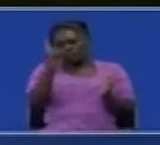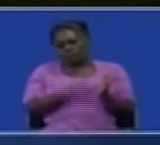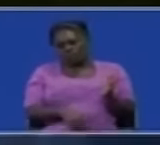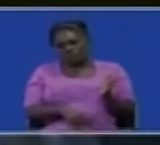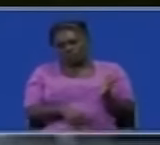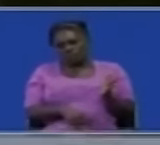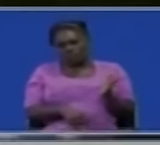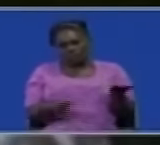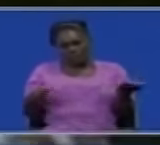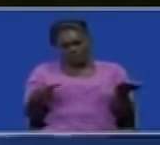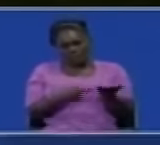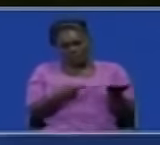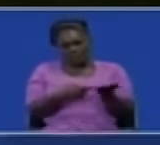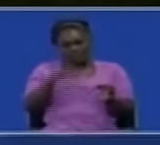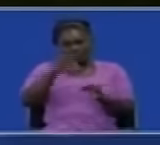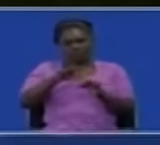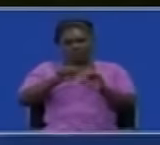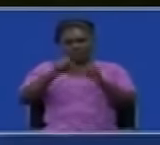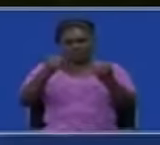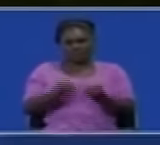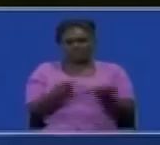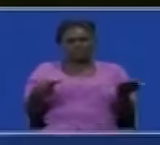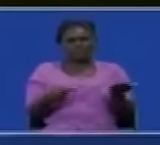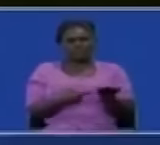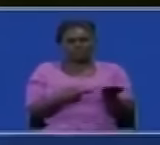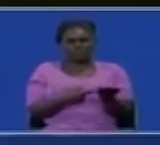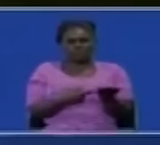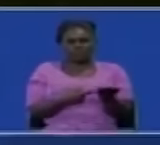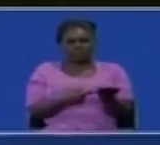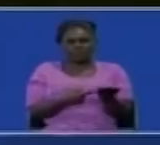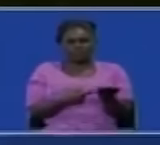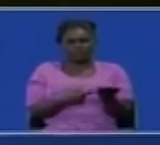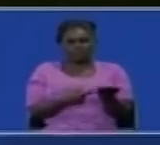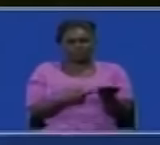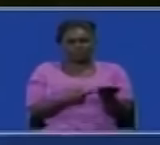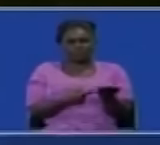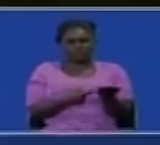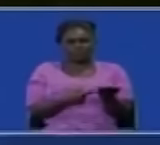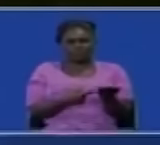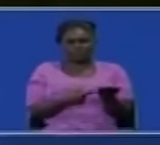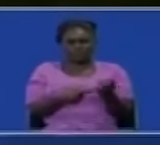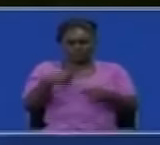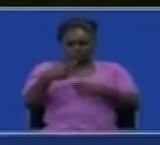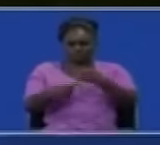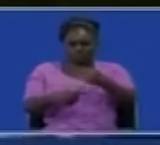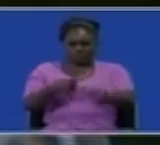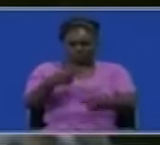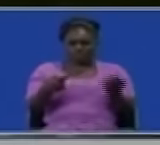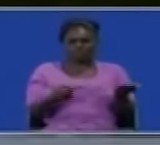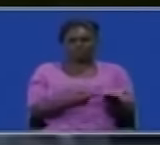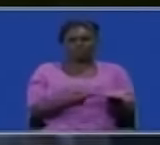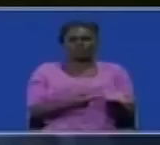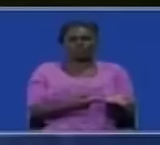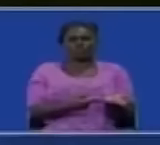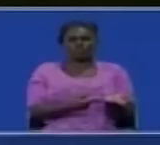The electronic voting system is a new technology, as is an evolving technology.